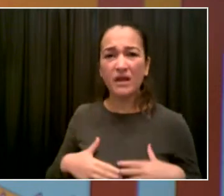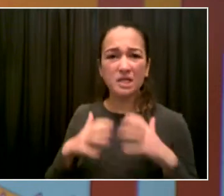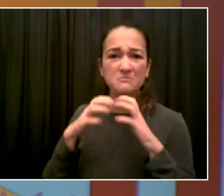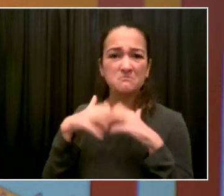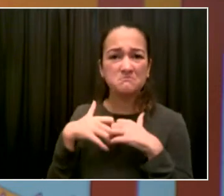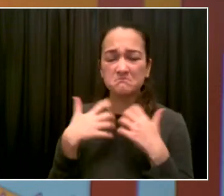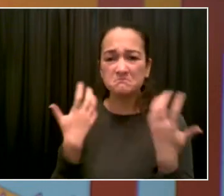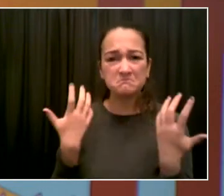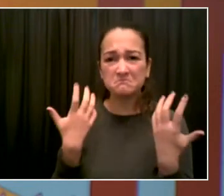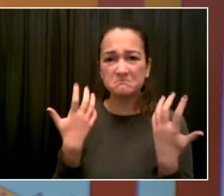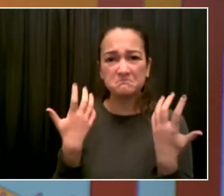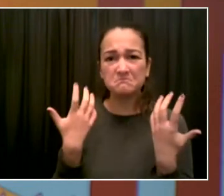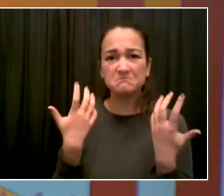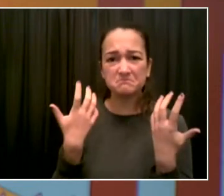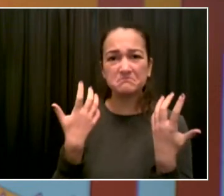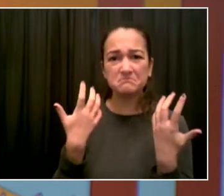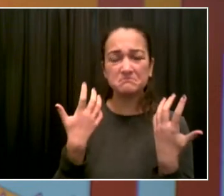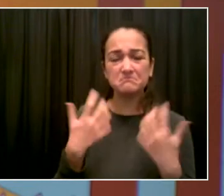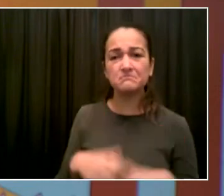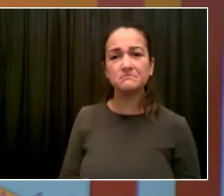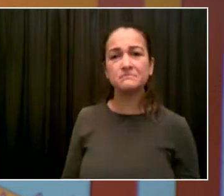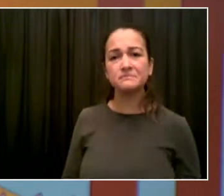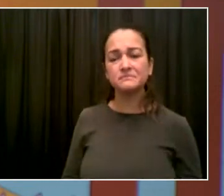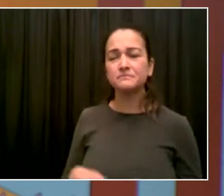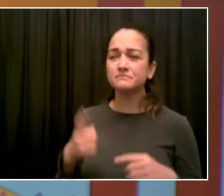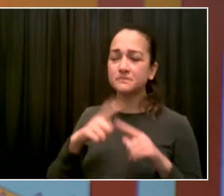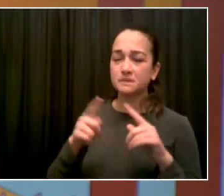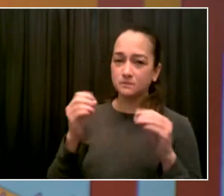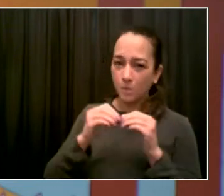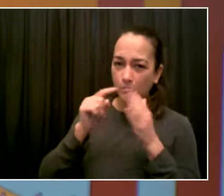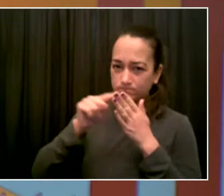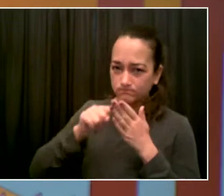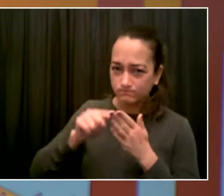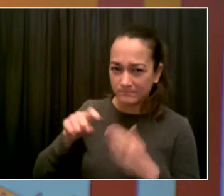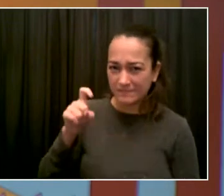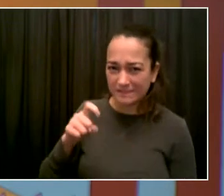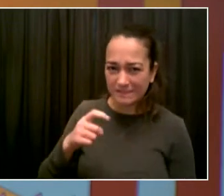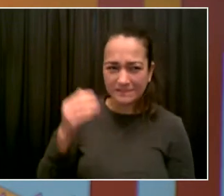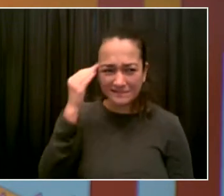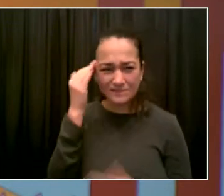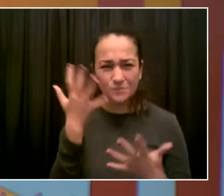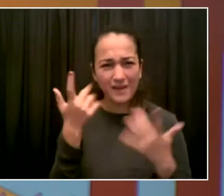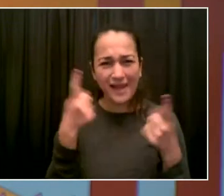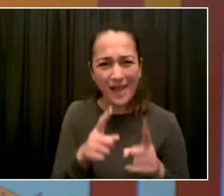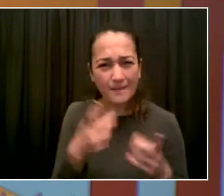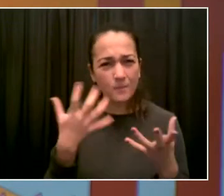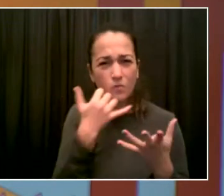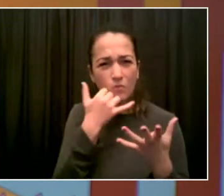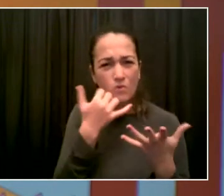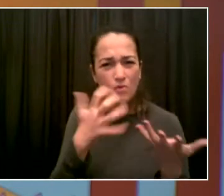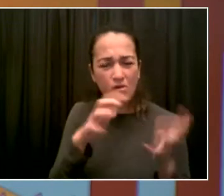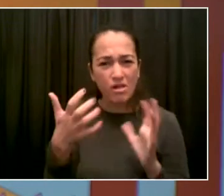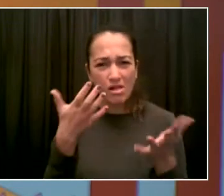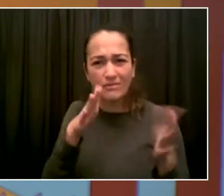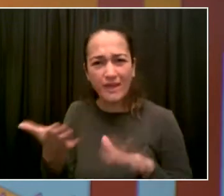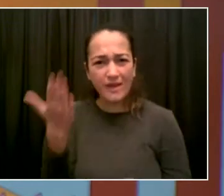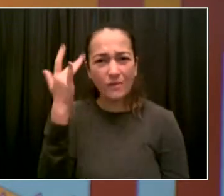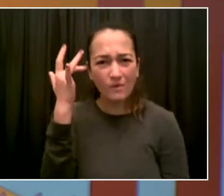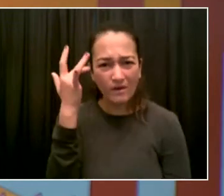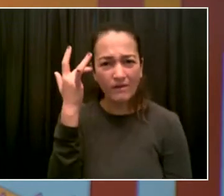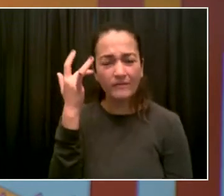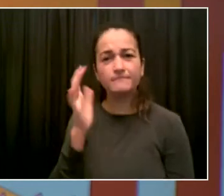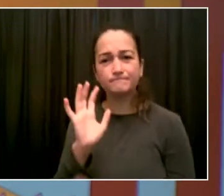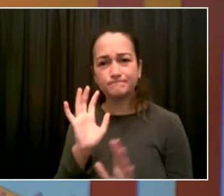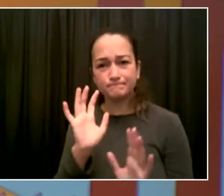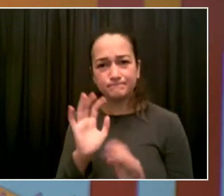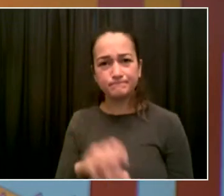But again, my initial information is he was not on that list from the state. To your question on the numbers, so far 161 have been released